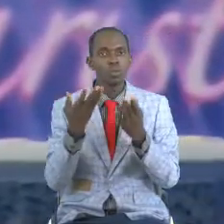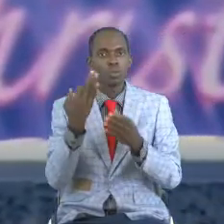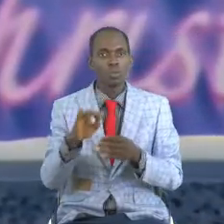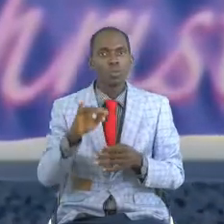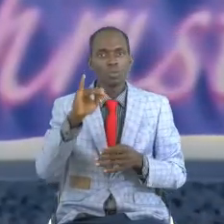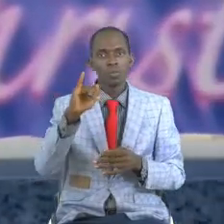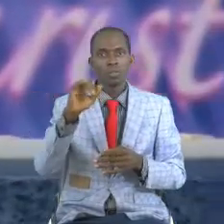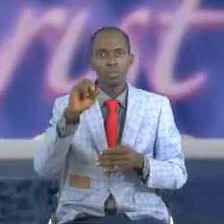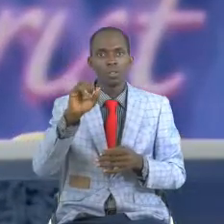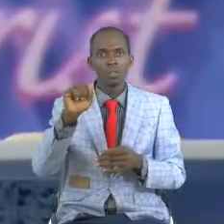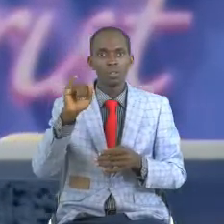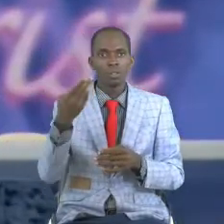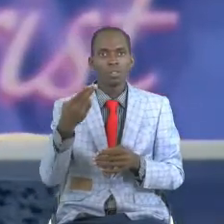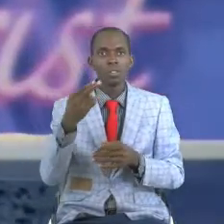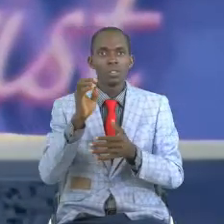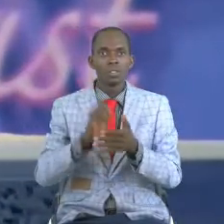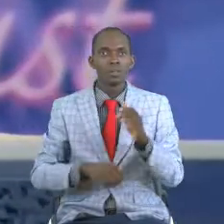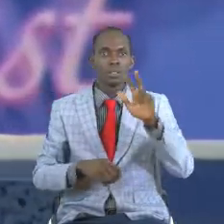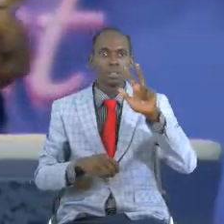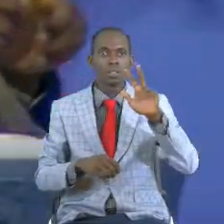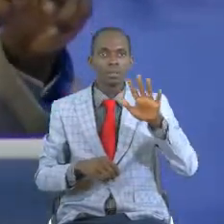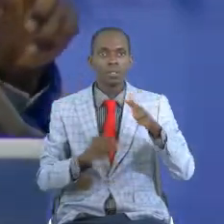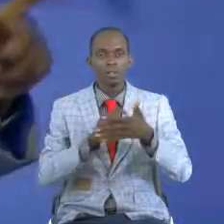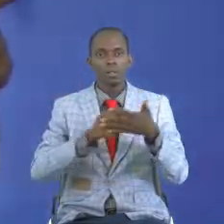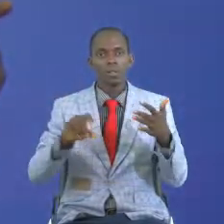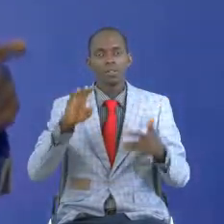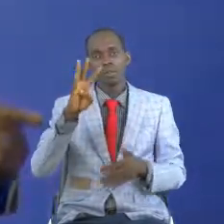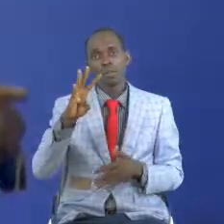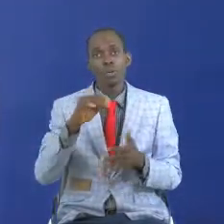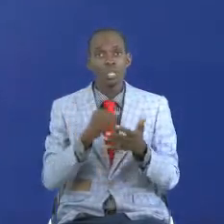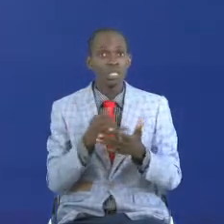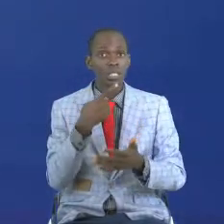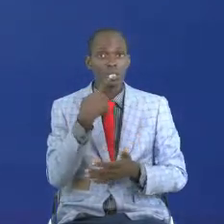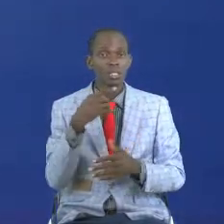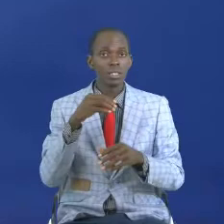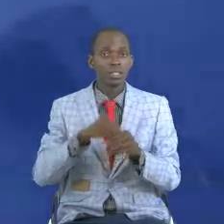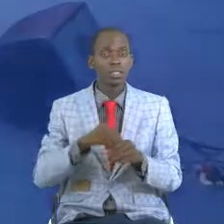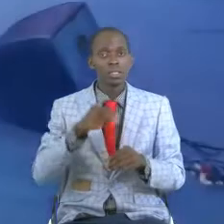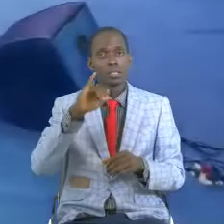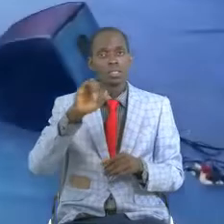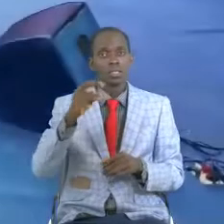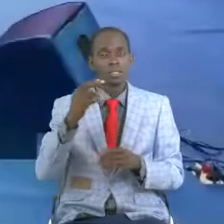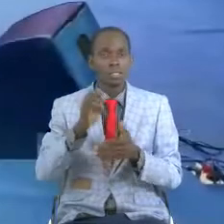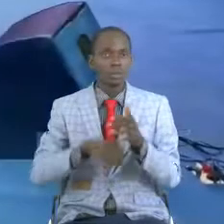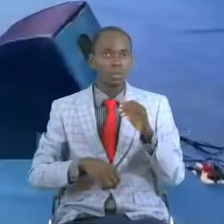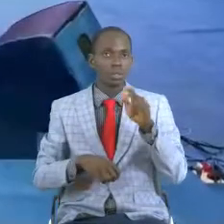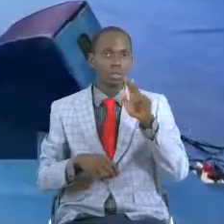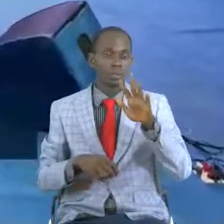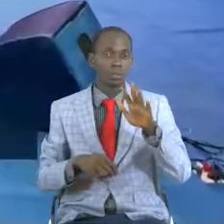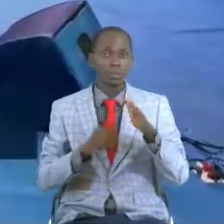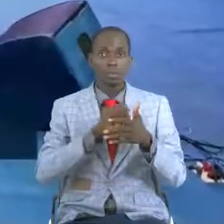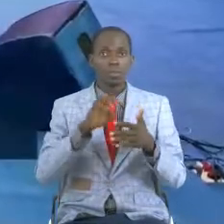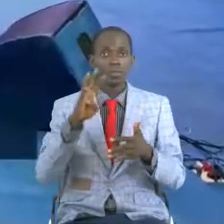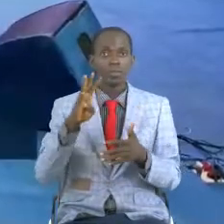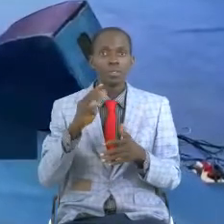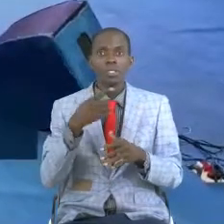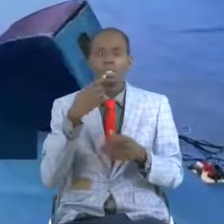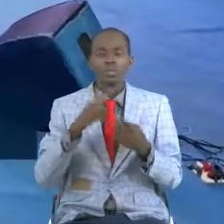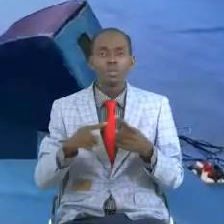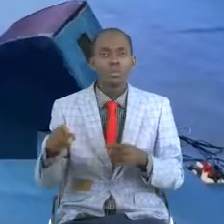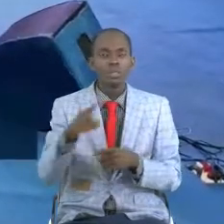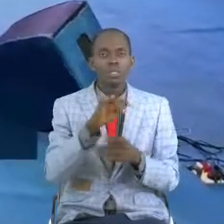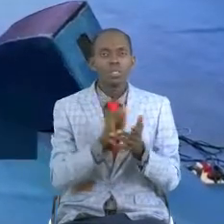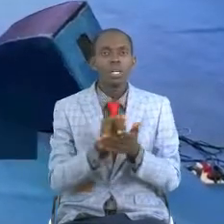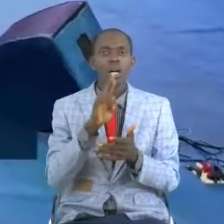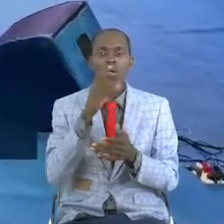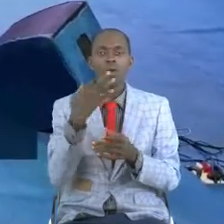35. And we're reading from verse 4. It says in verse 4, say to them that of a fearful heart,